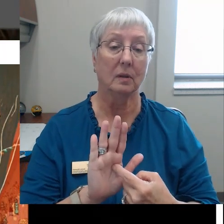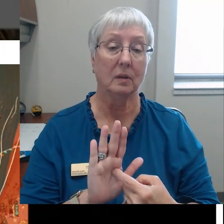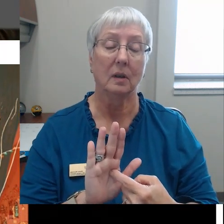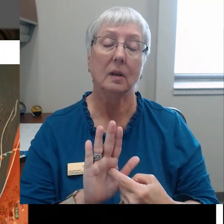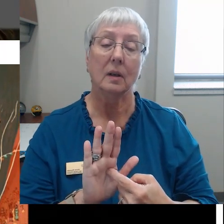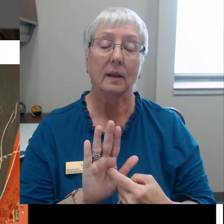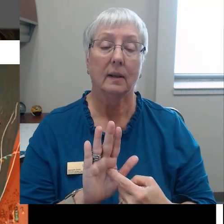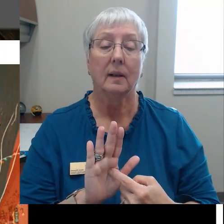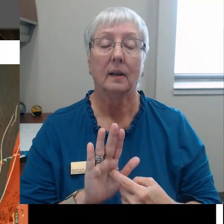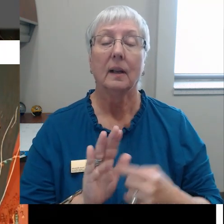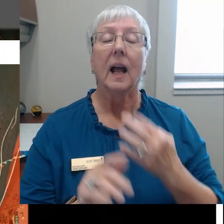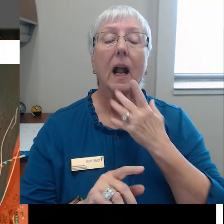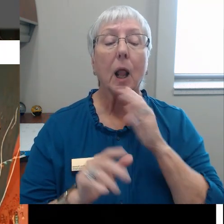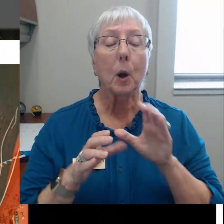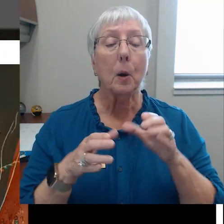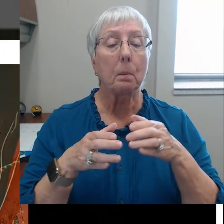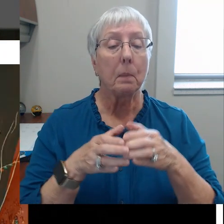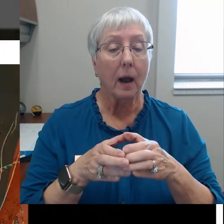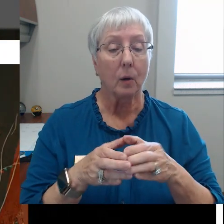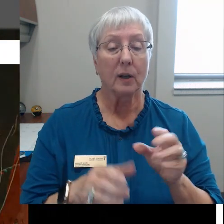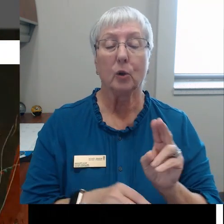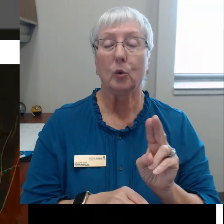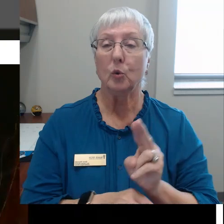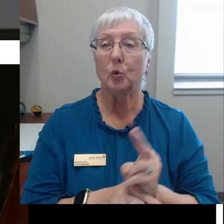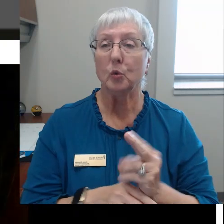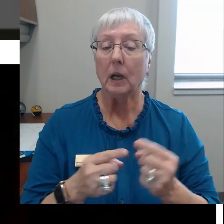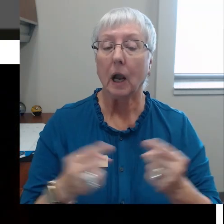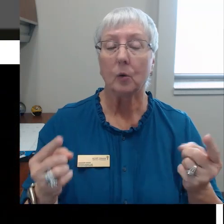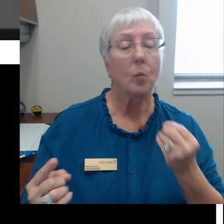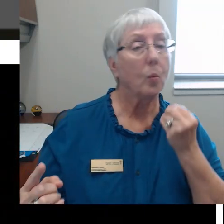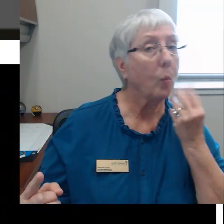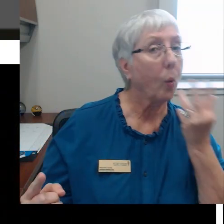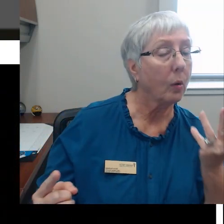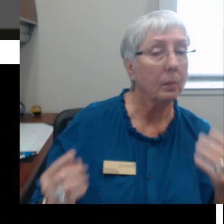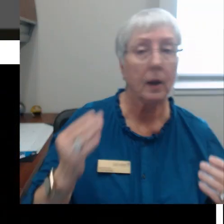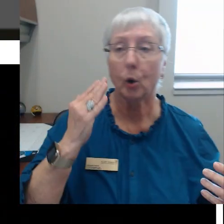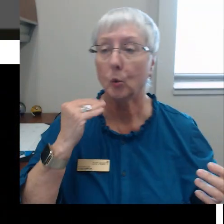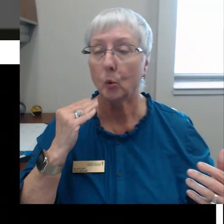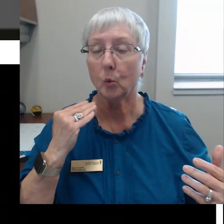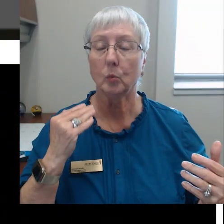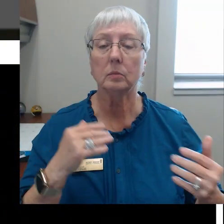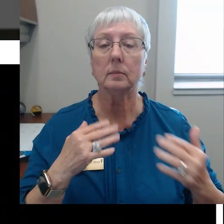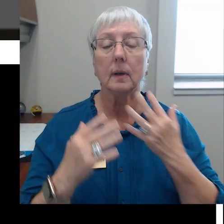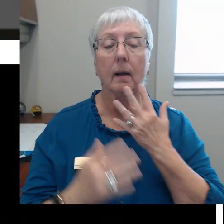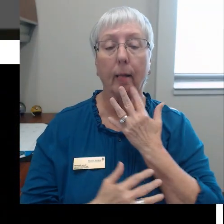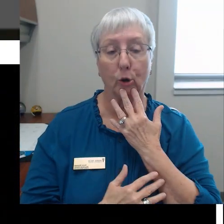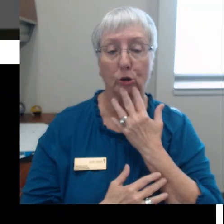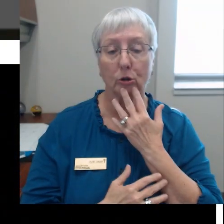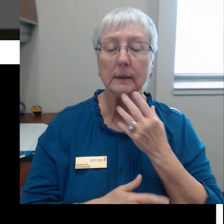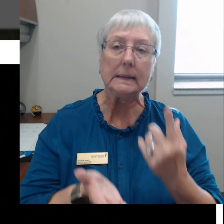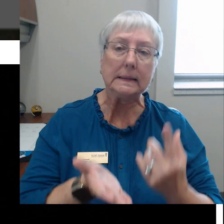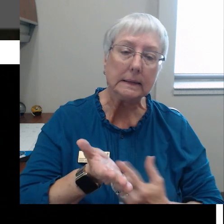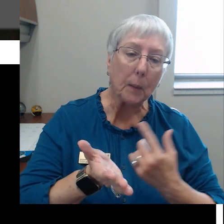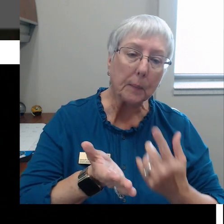She often uses a palette of contrasting warm and cool color, sometimes emphasizing the warmth